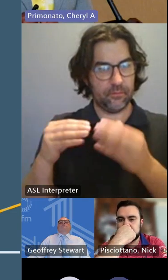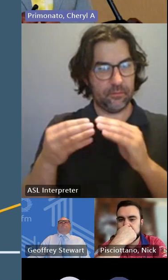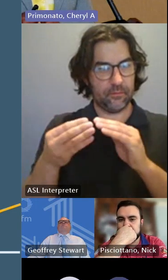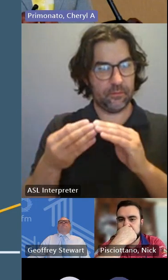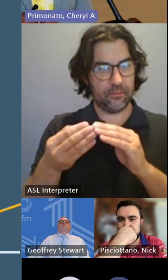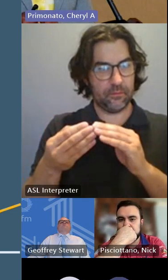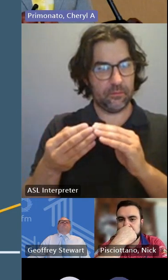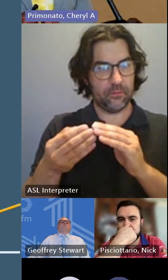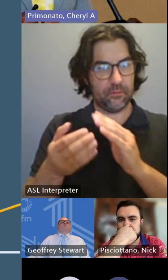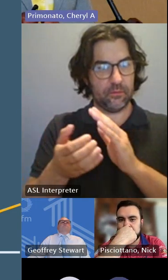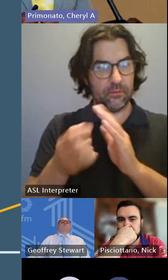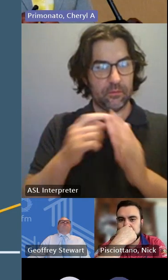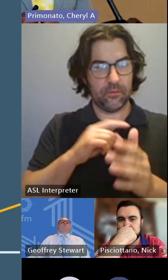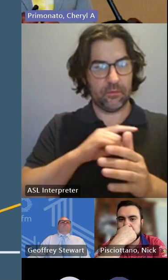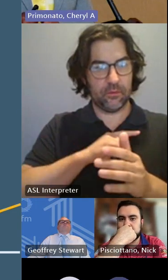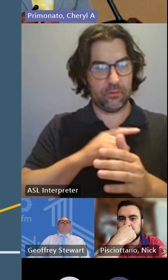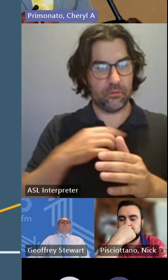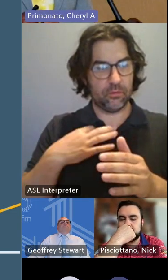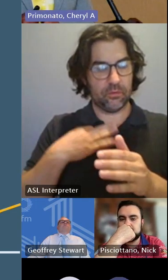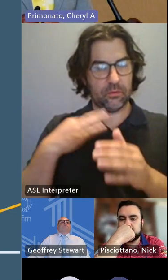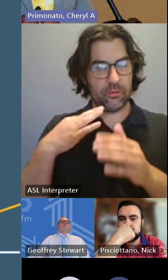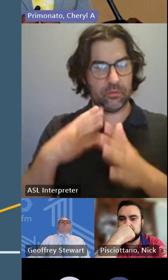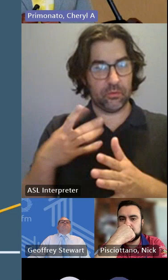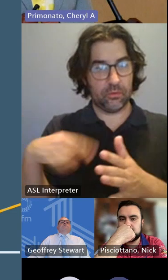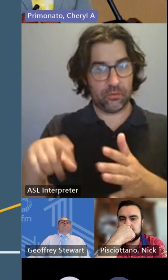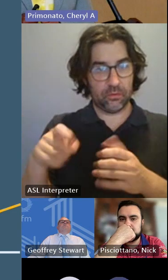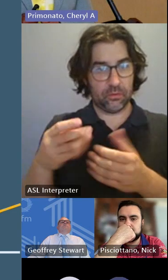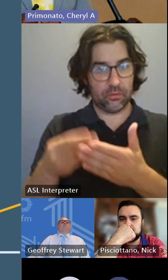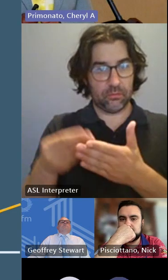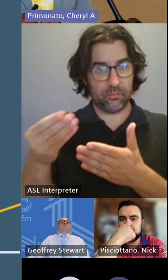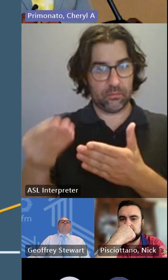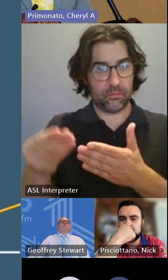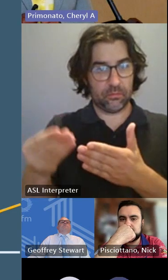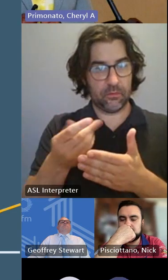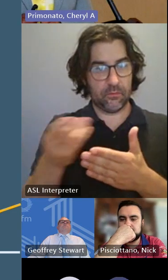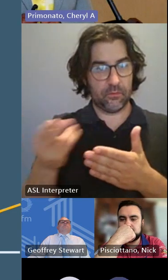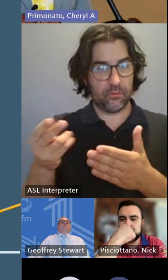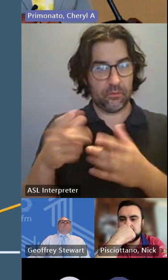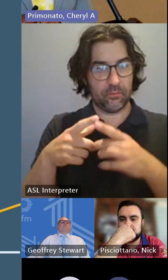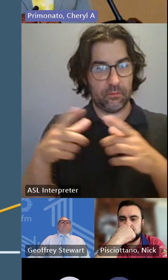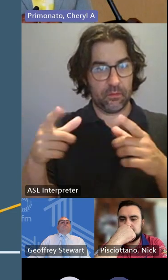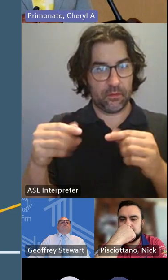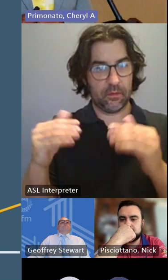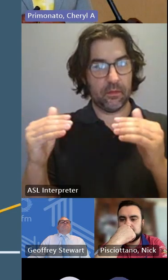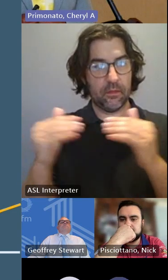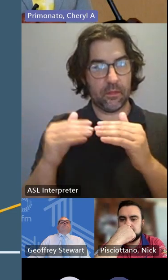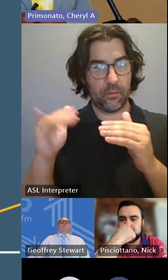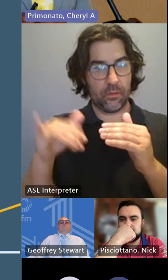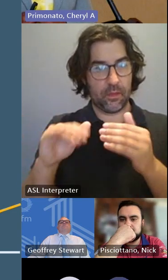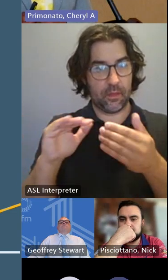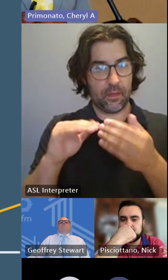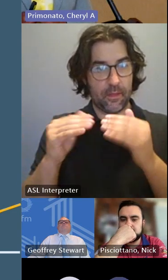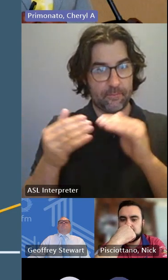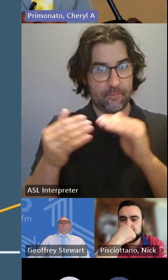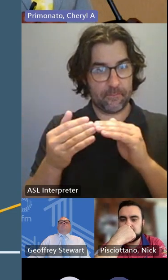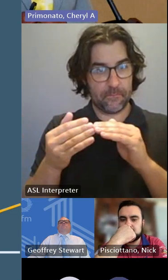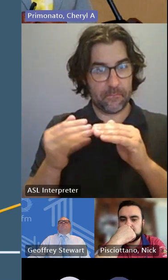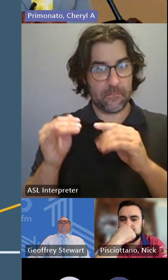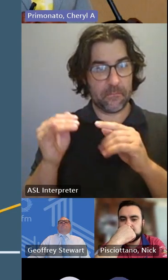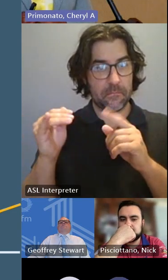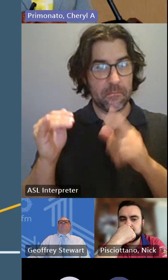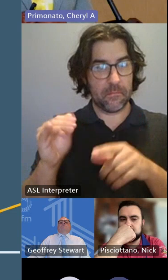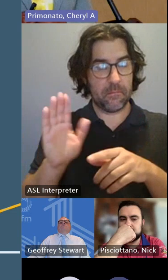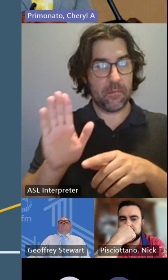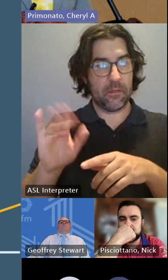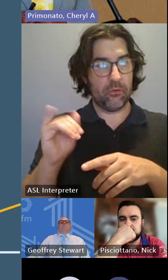eligible potential users, and they have to purchase a number of passes that equate with that number. And then it would be their